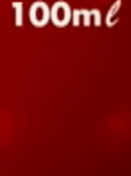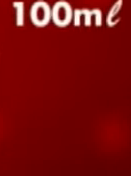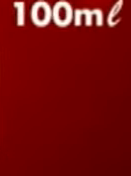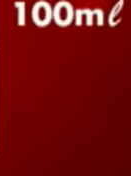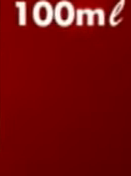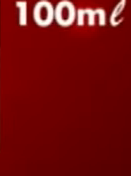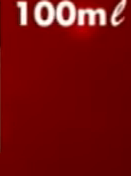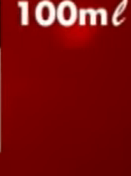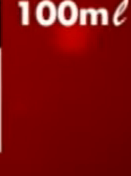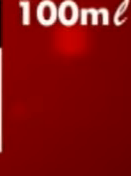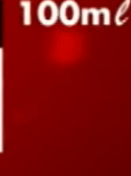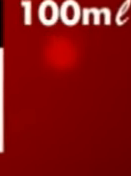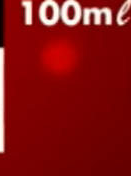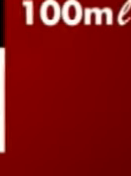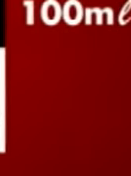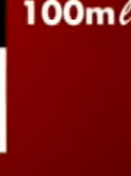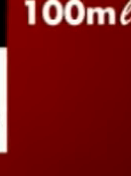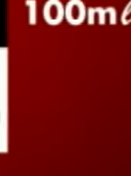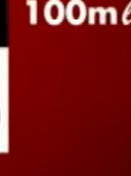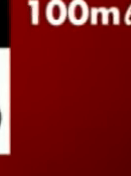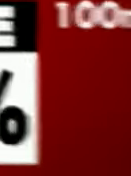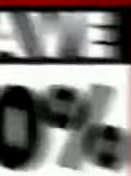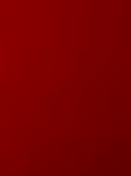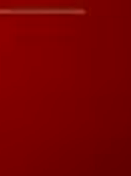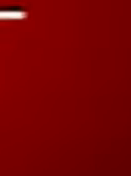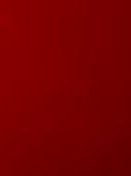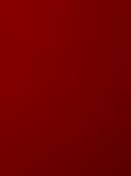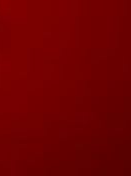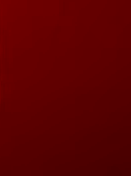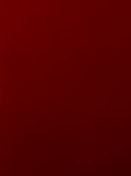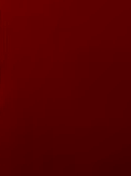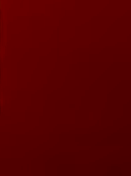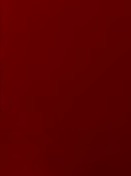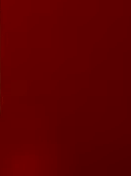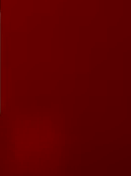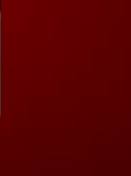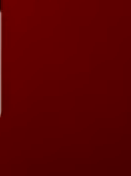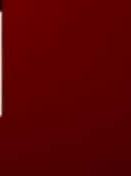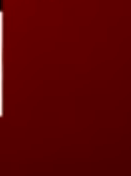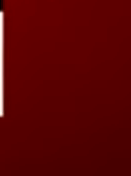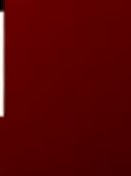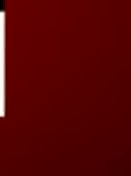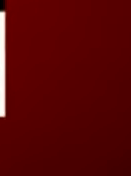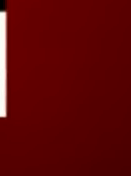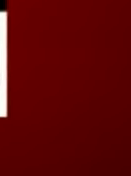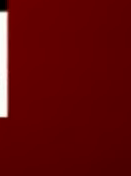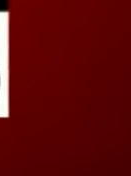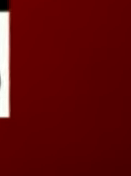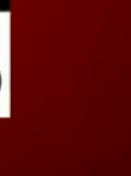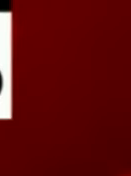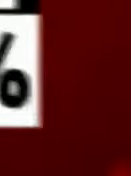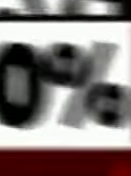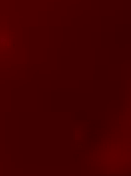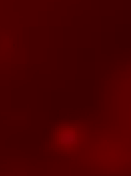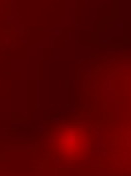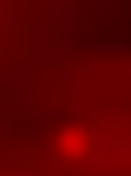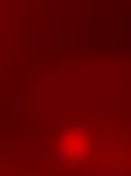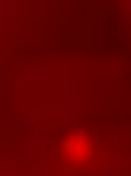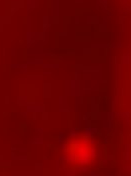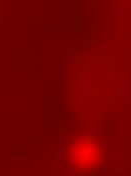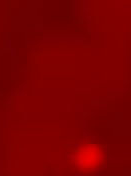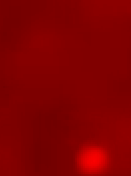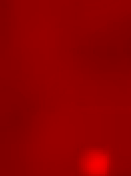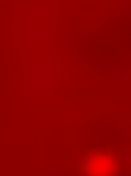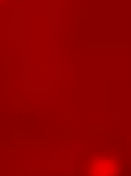Two Colgate Triple Action Toothpaste, only 22 emalangeni. And Always Sanitary Pads for just 15 emalangeni.